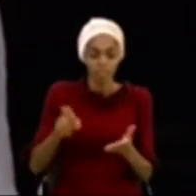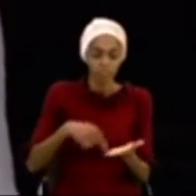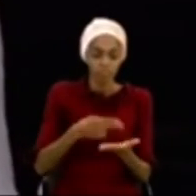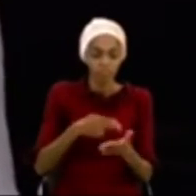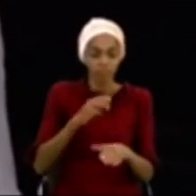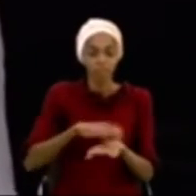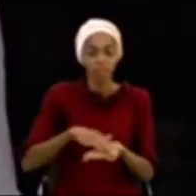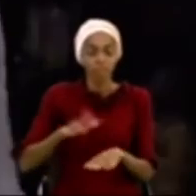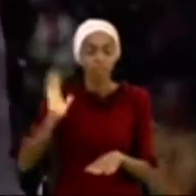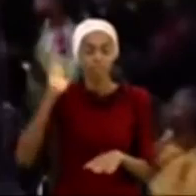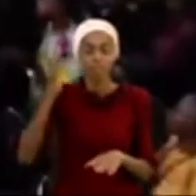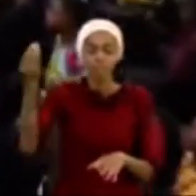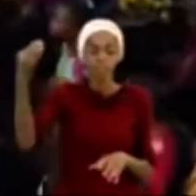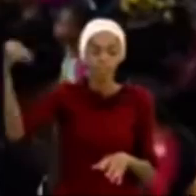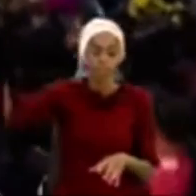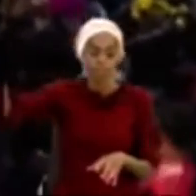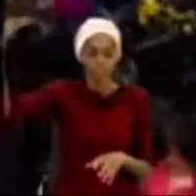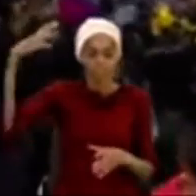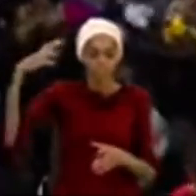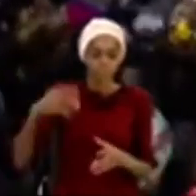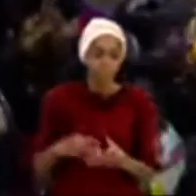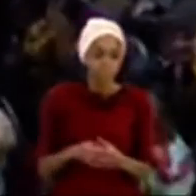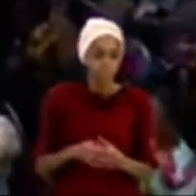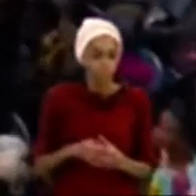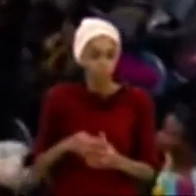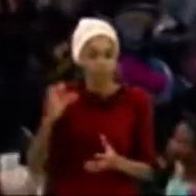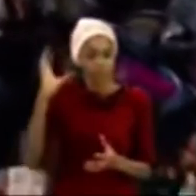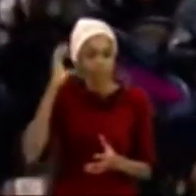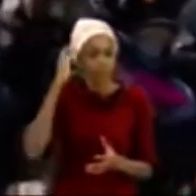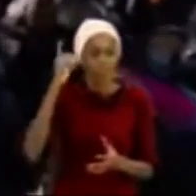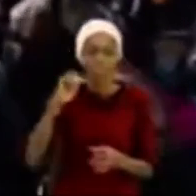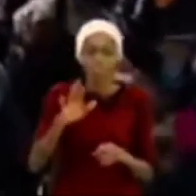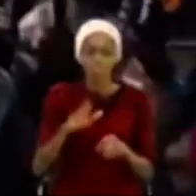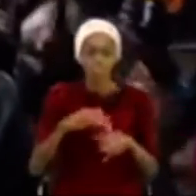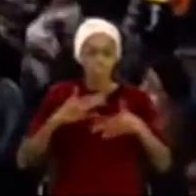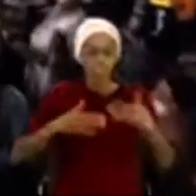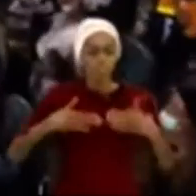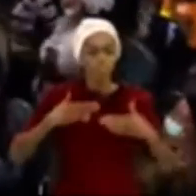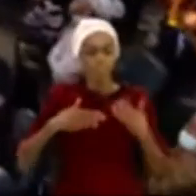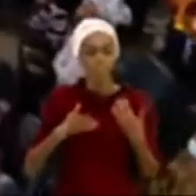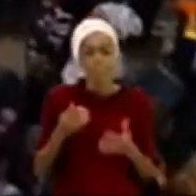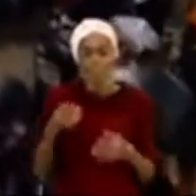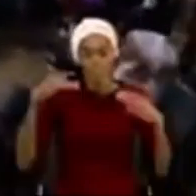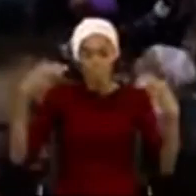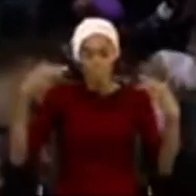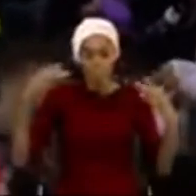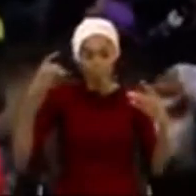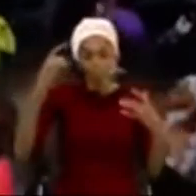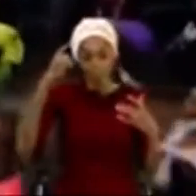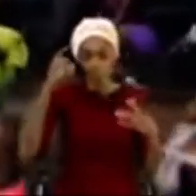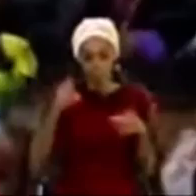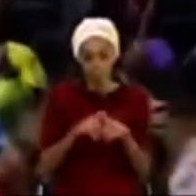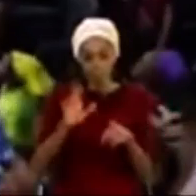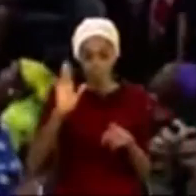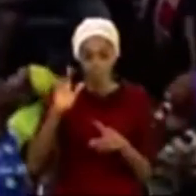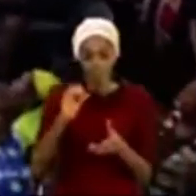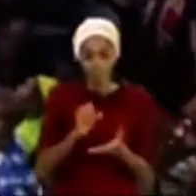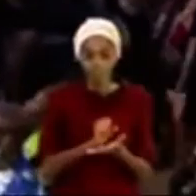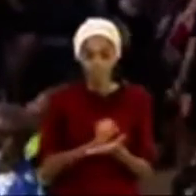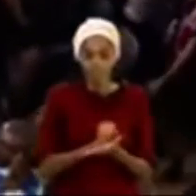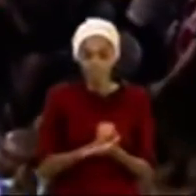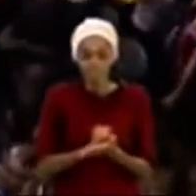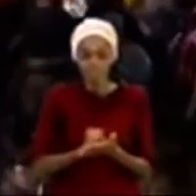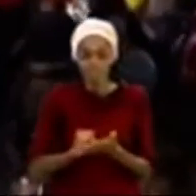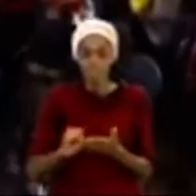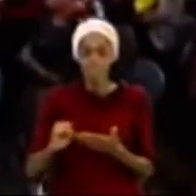joyful sound of our offering, as your saints bow down, as your